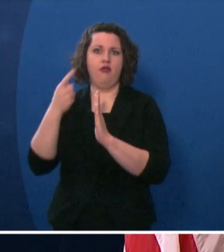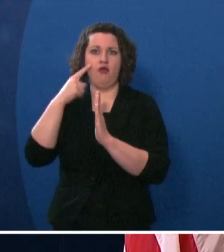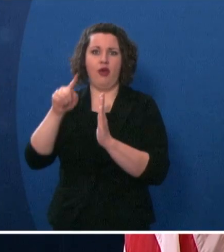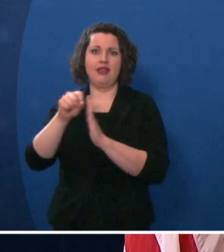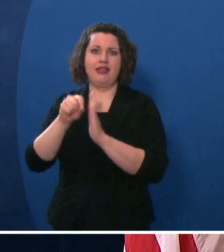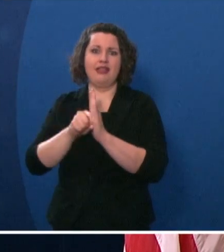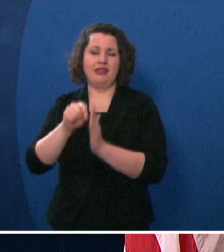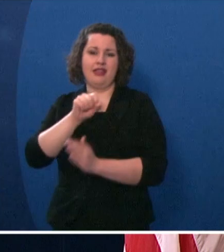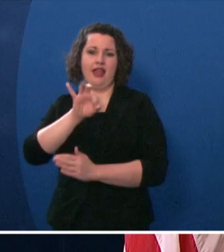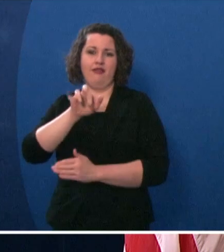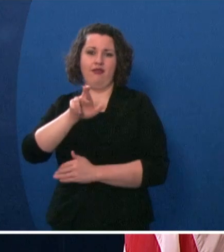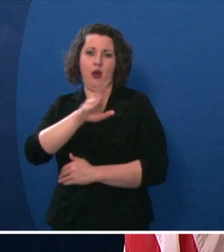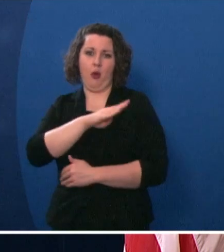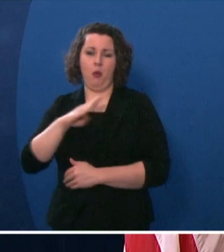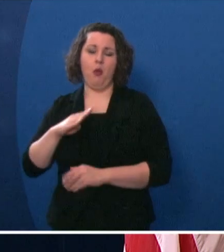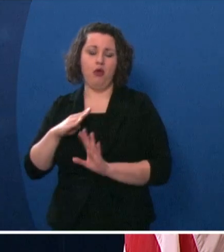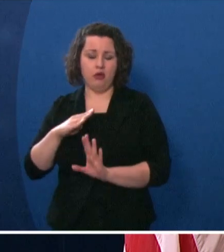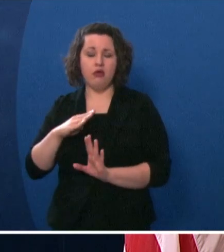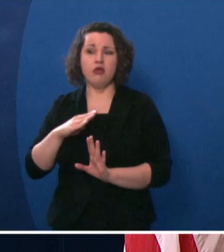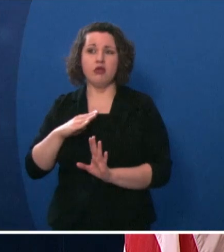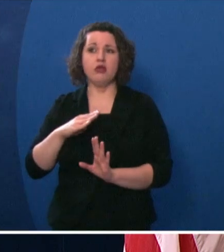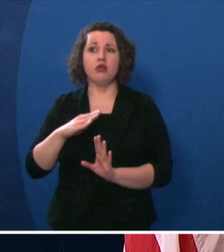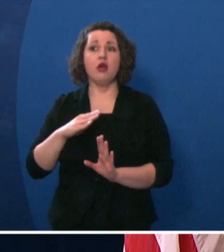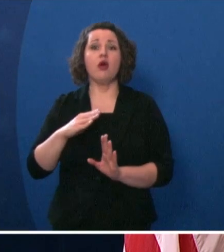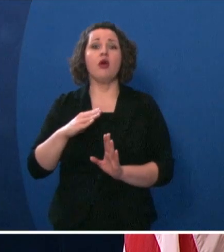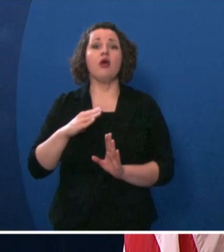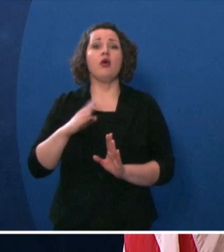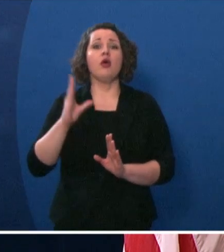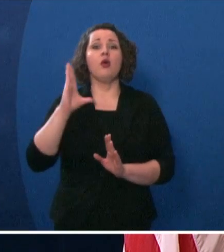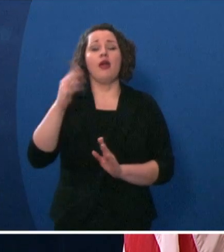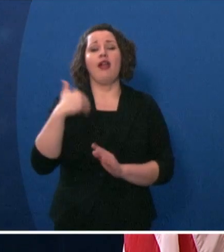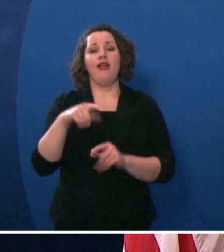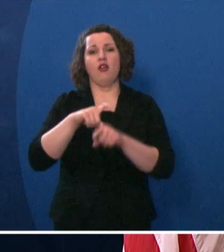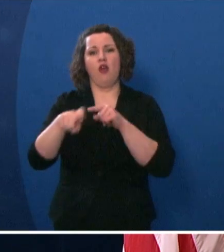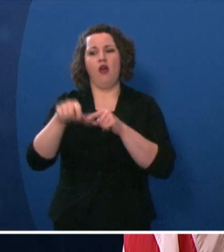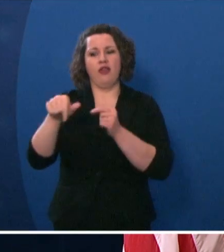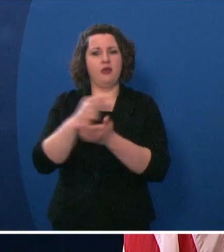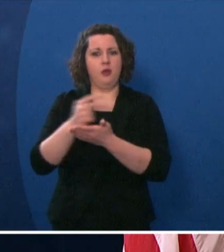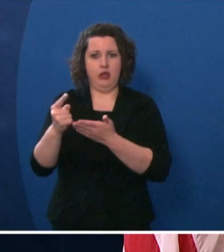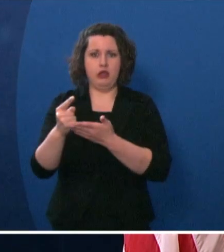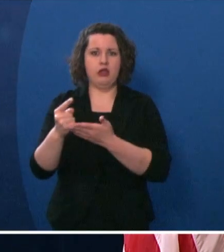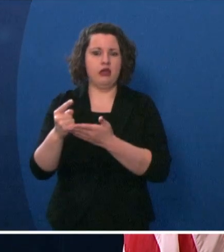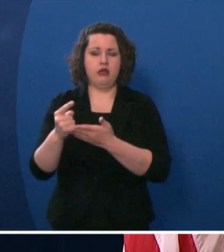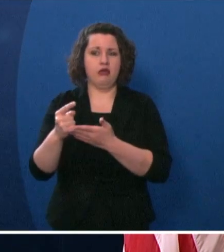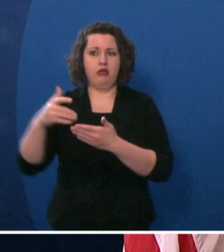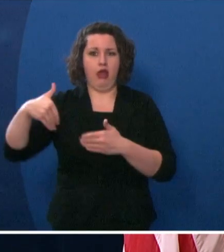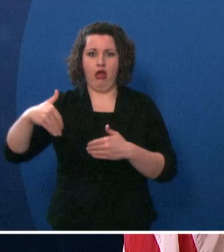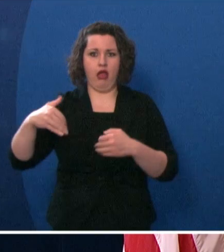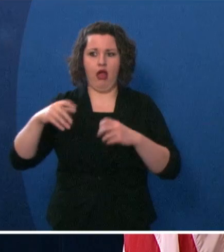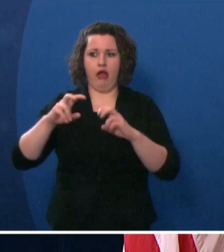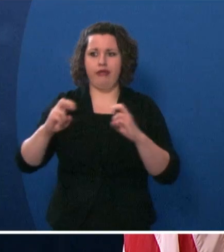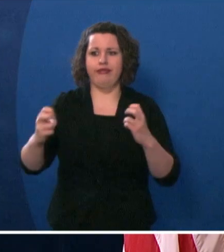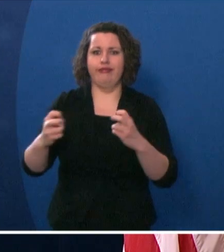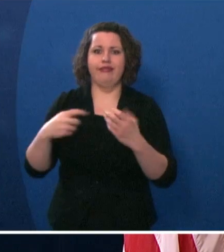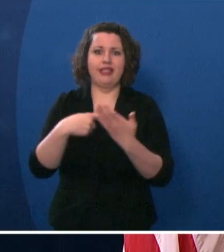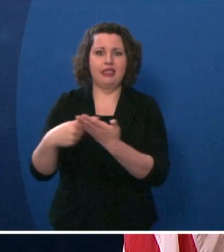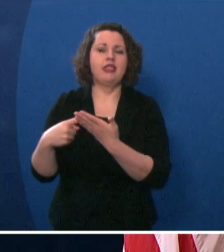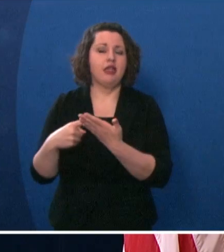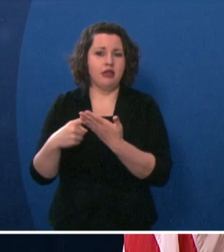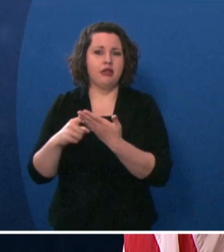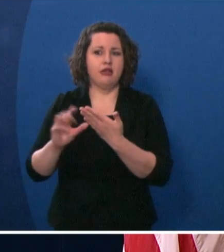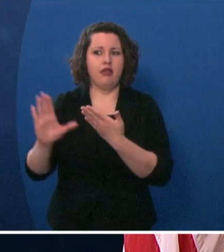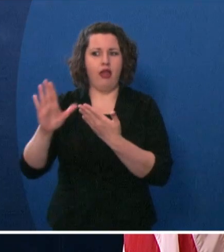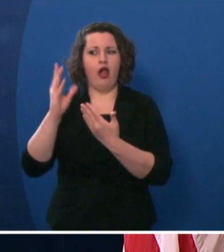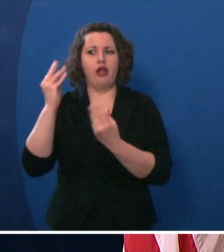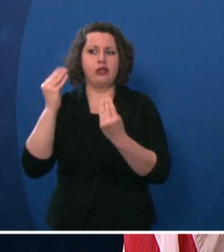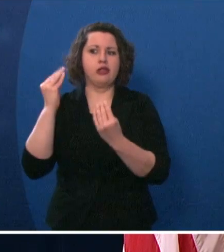board. So I am setting up a call with them this week. I haven't had an opportunity to sit down and talk to them to see